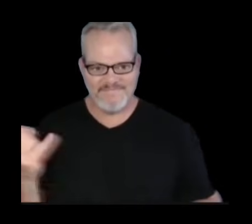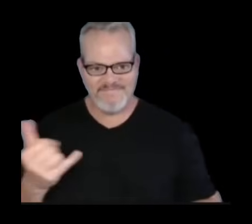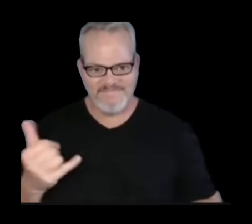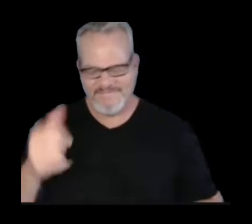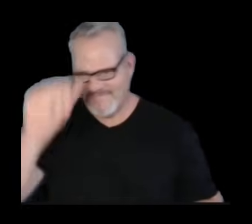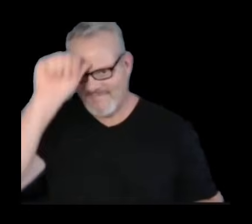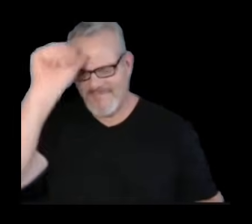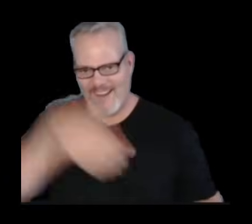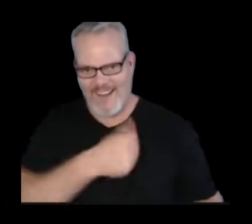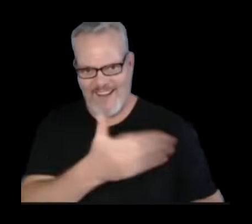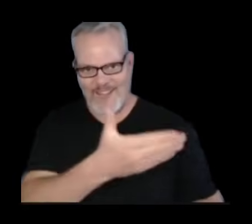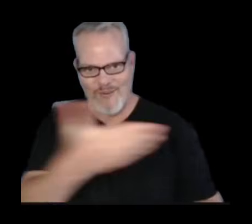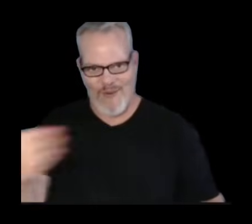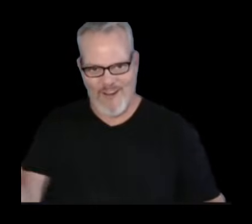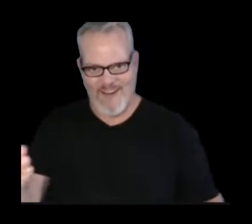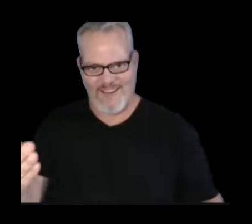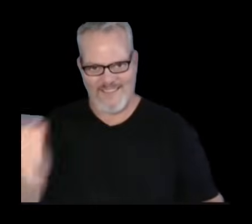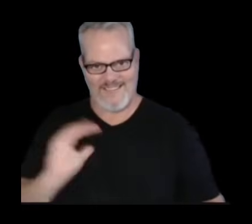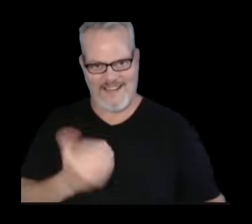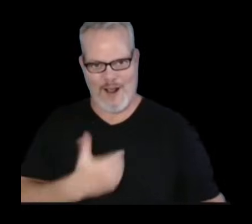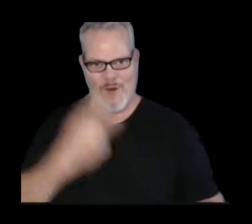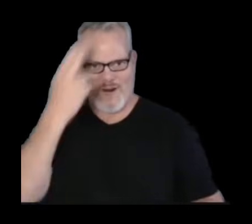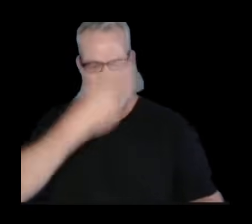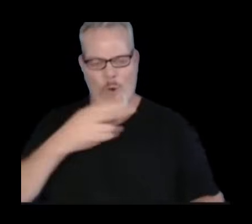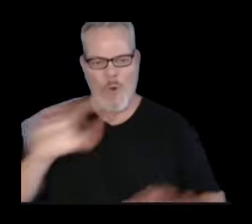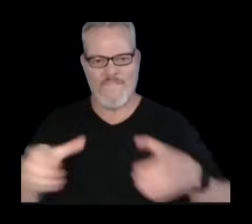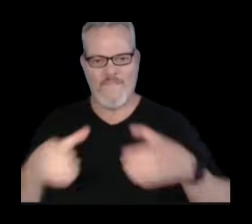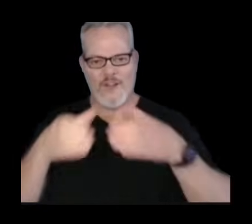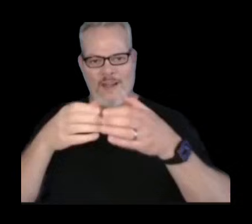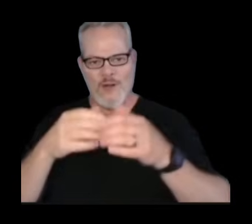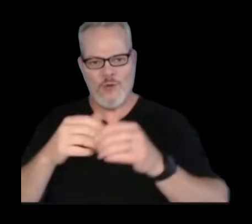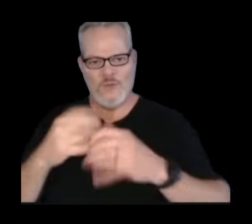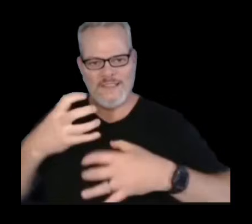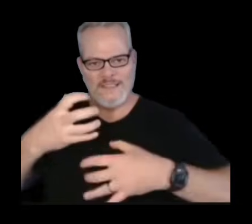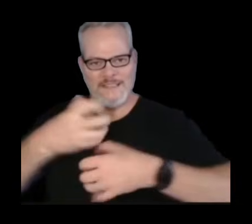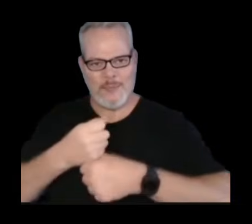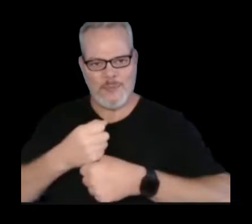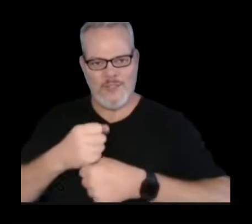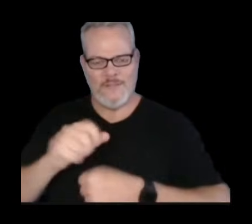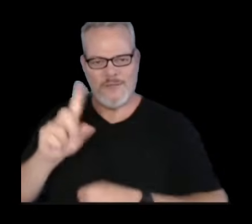Hello everyone, this is our Hawaiian Volcano summary for December 4th, 2025.